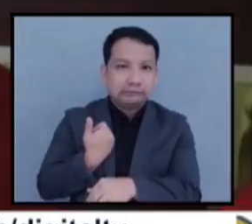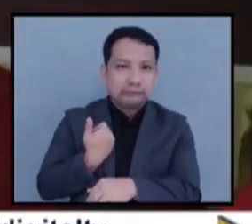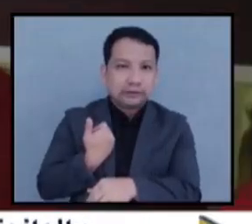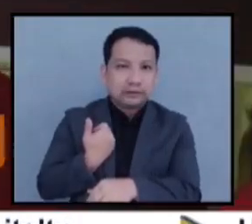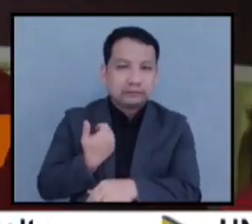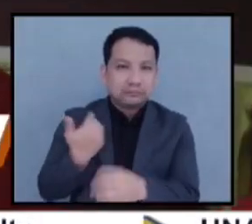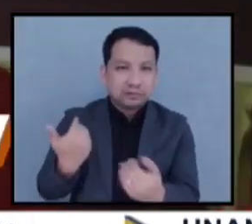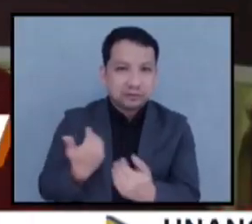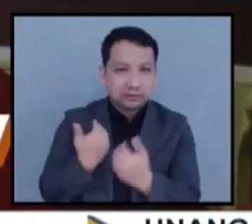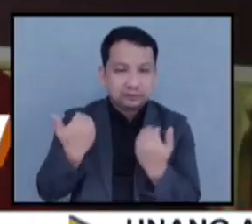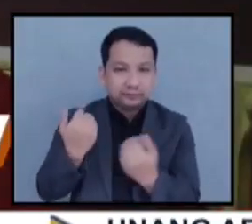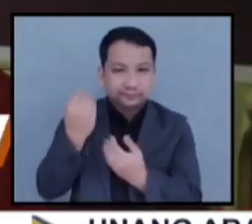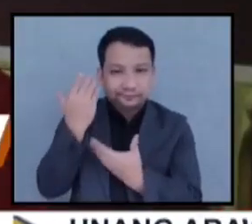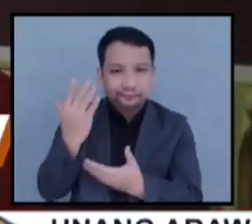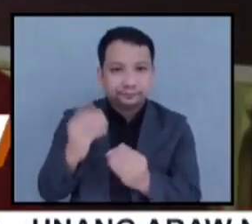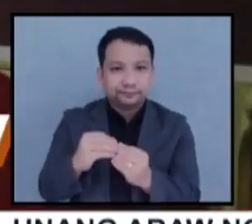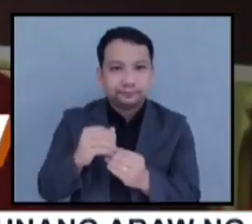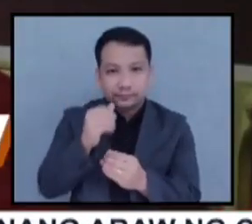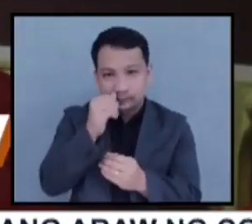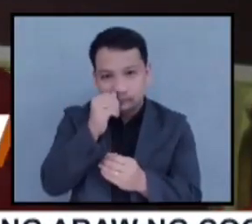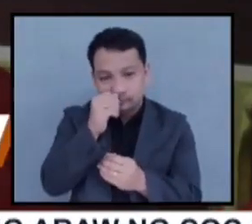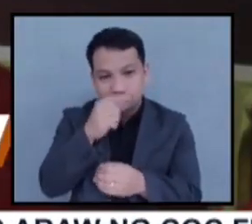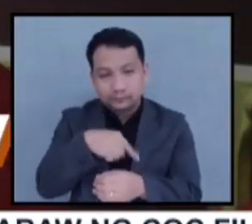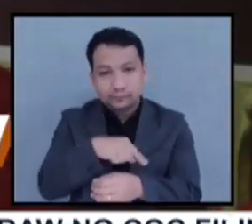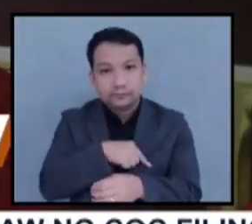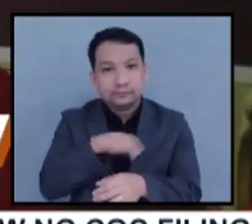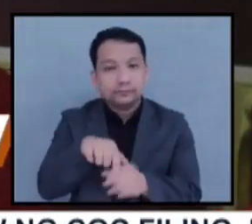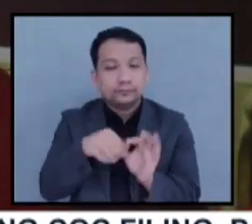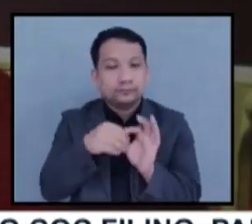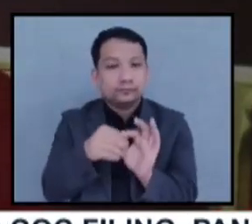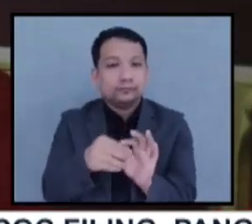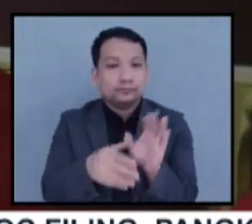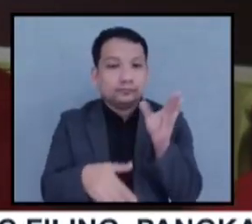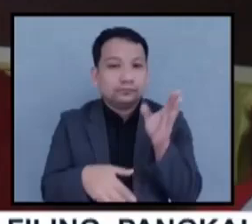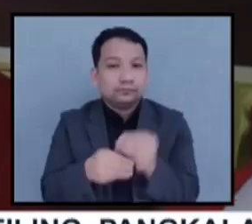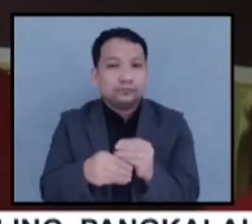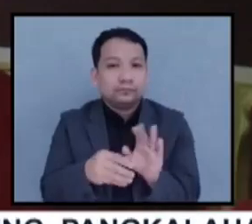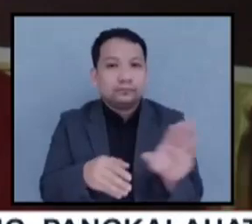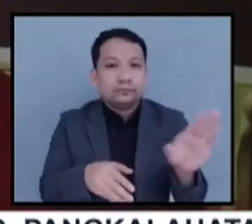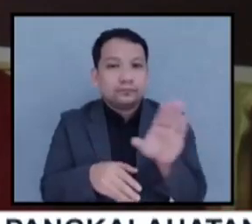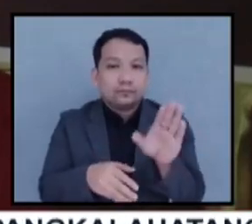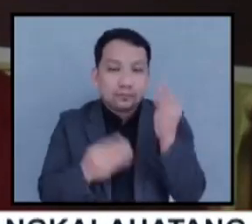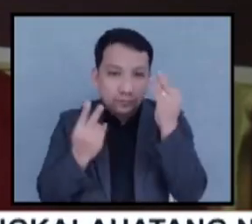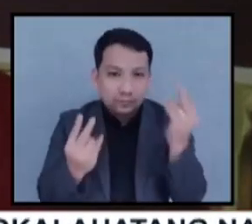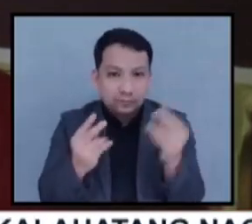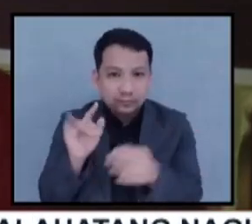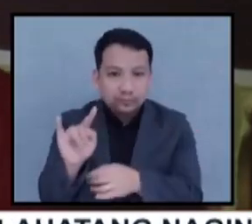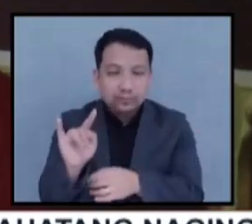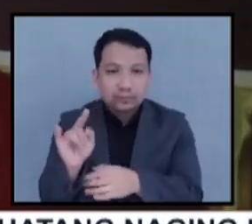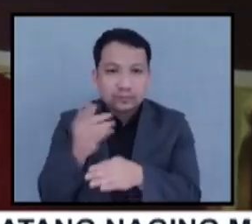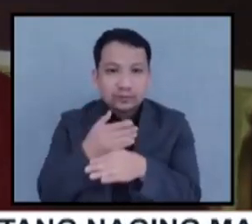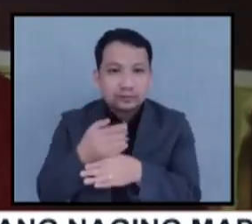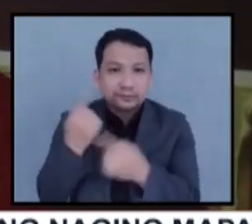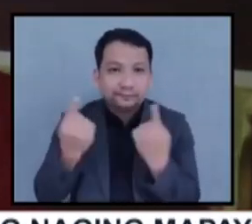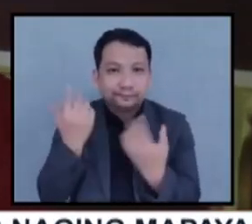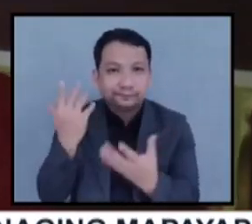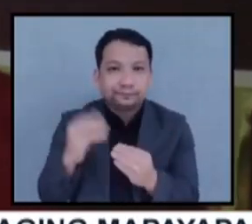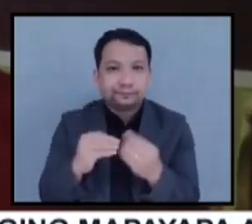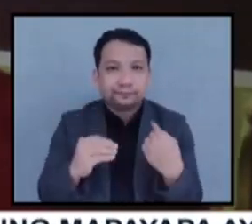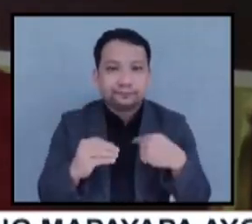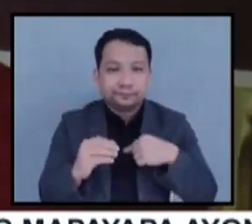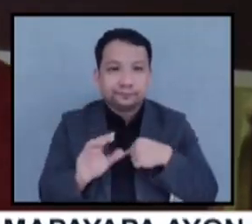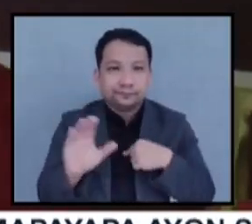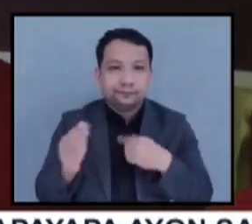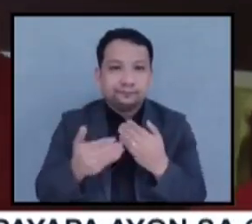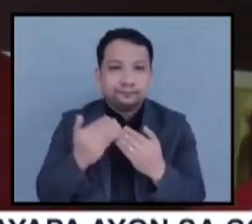pa sila. It means a lot to me because, you know, like when you're in down times and we see the media or the people care about you and they give us a simple gift to